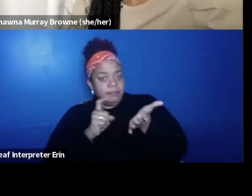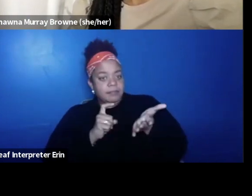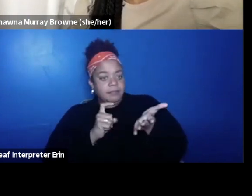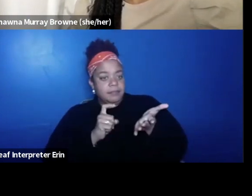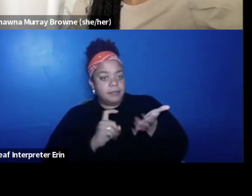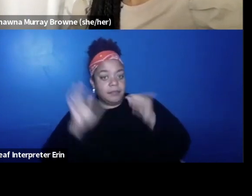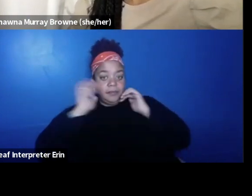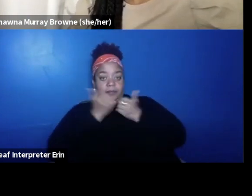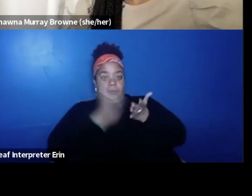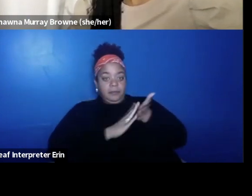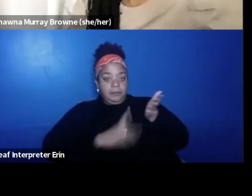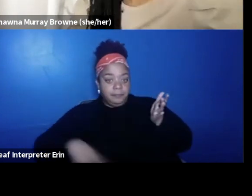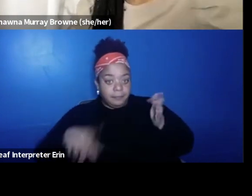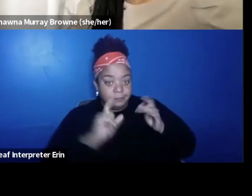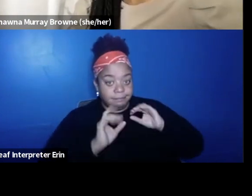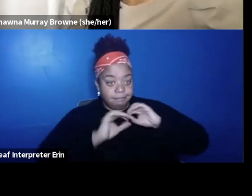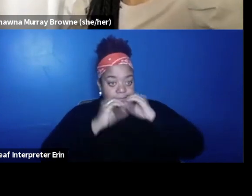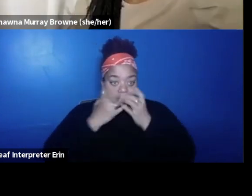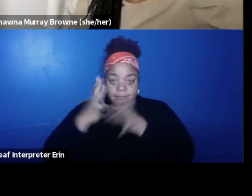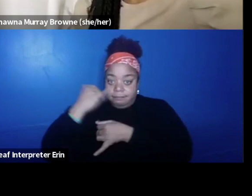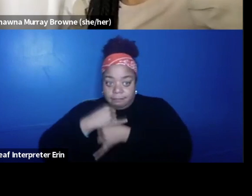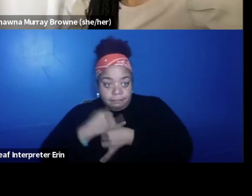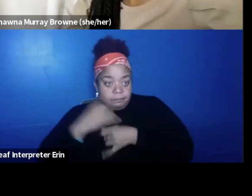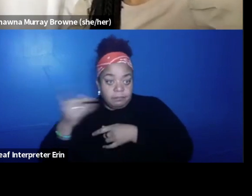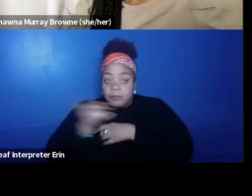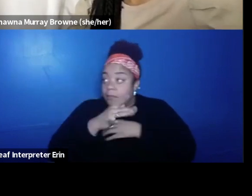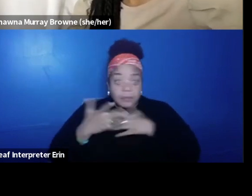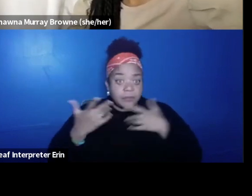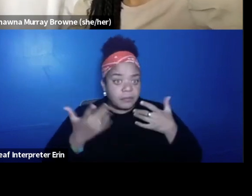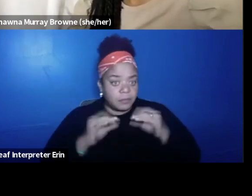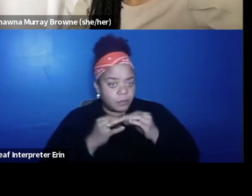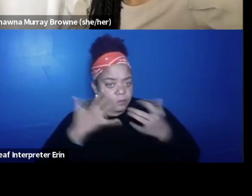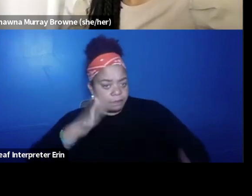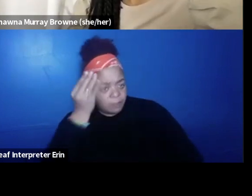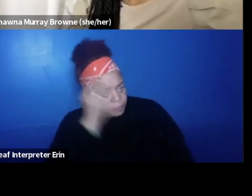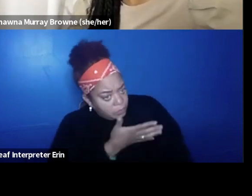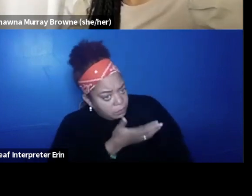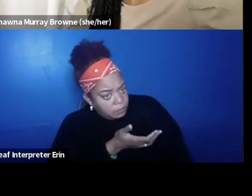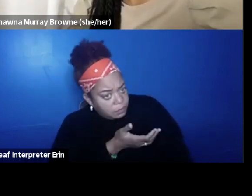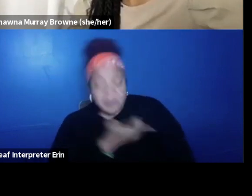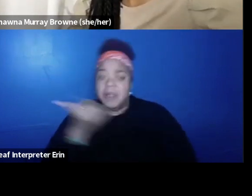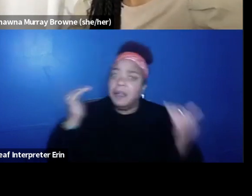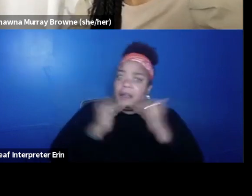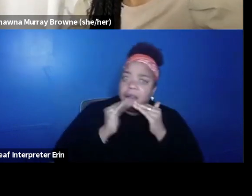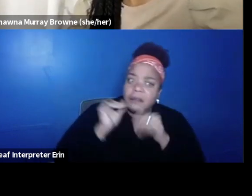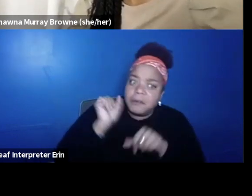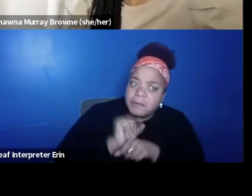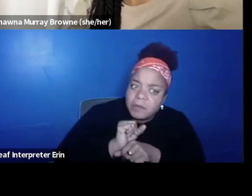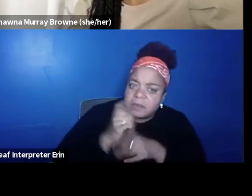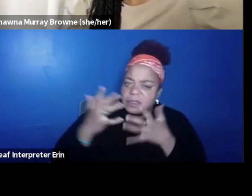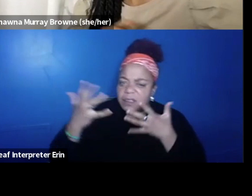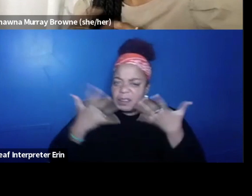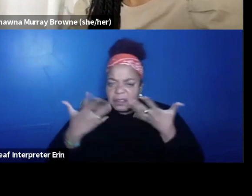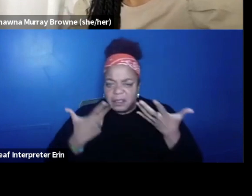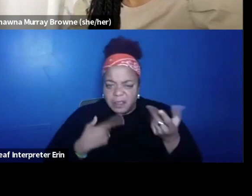your colleague when your colleague comes to work unkempt, when your colleague is disorganized